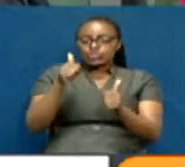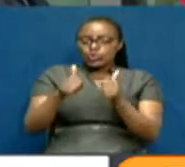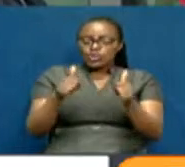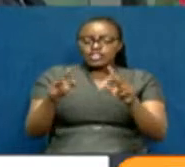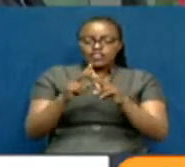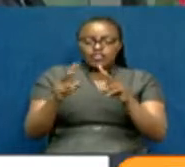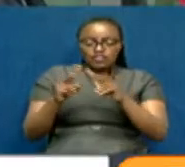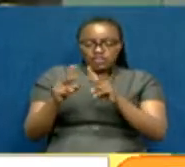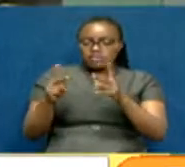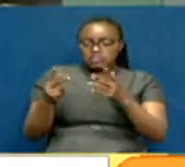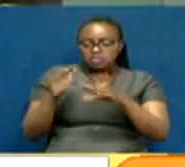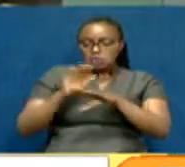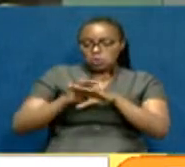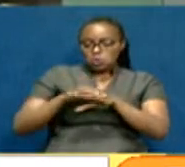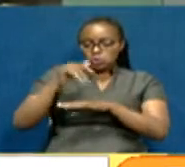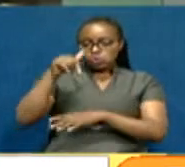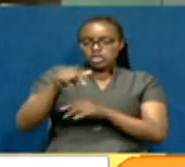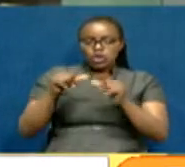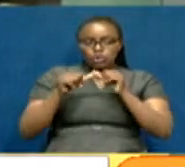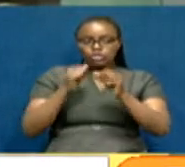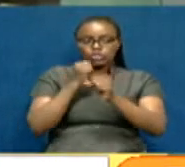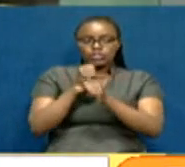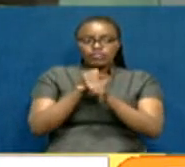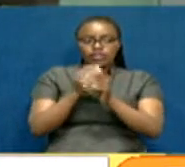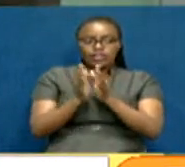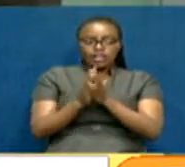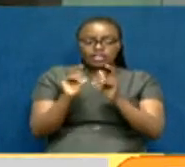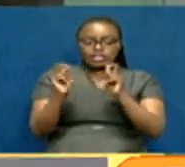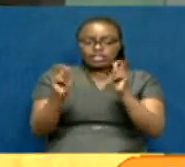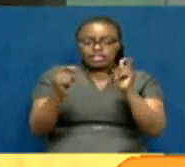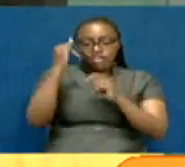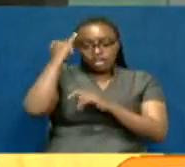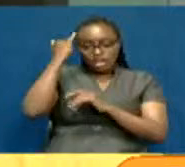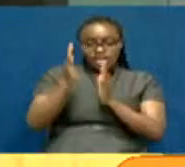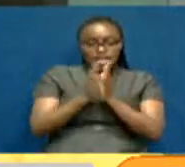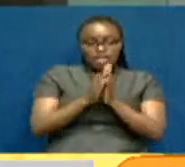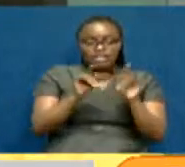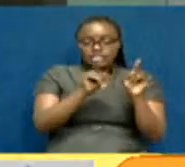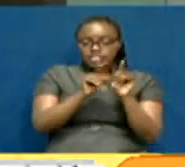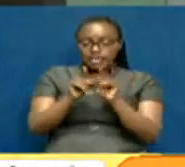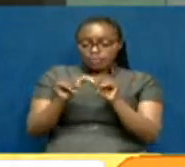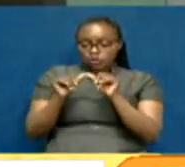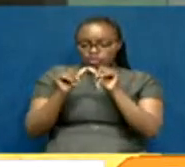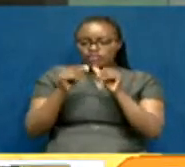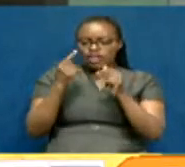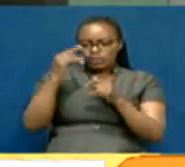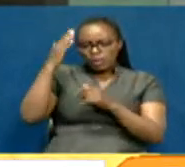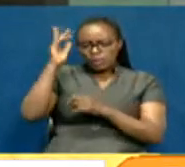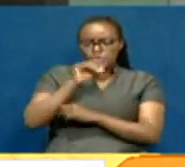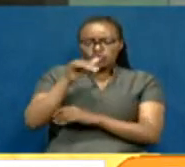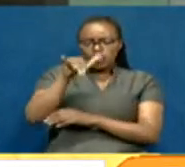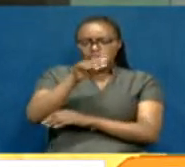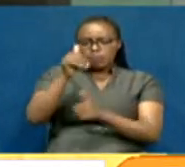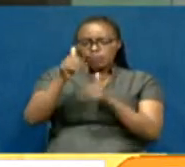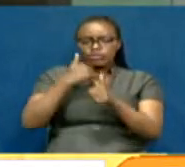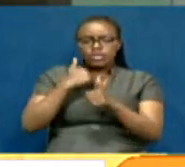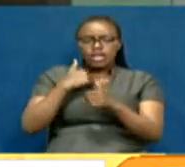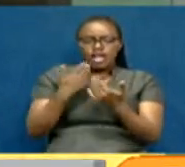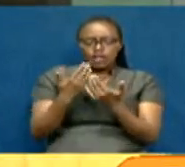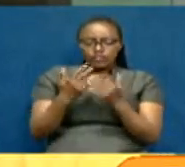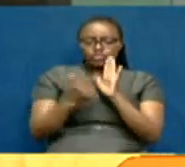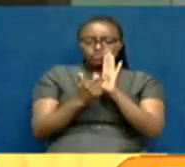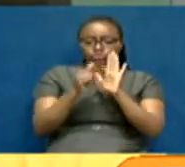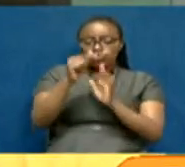very viable today. Keep pushing, keep refining your idea, keep ideating, and really looking out for platforms where you get to pitch your